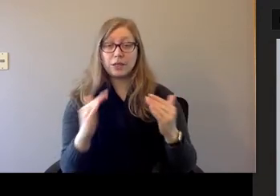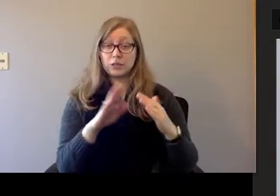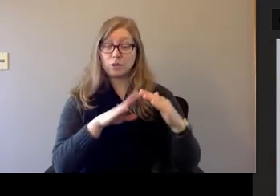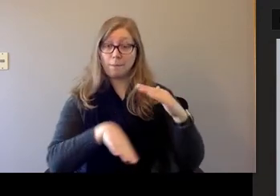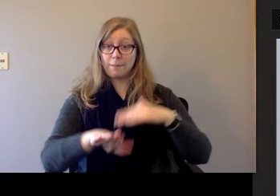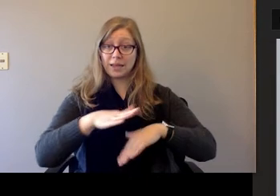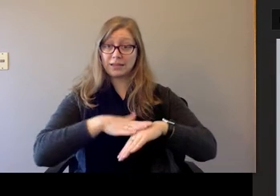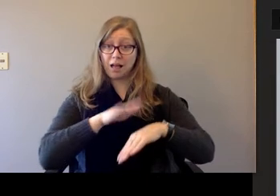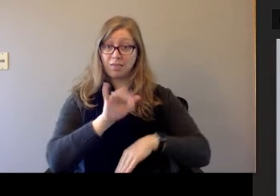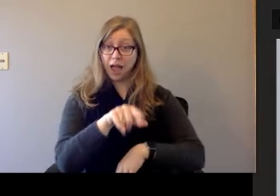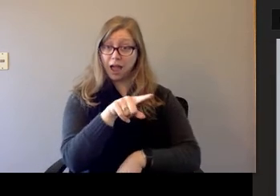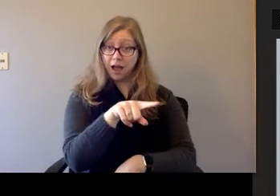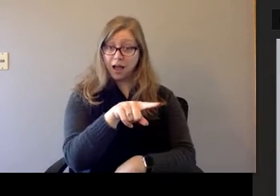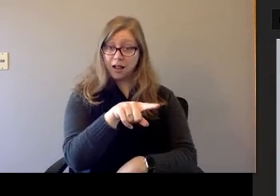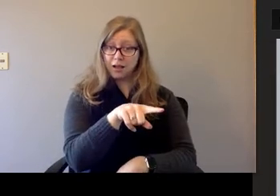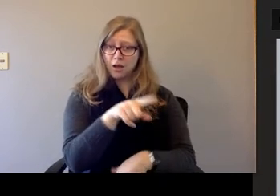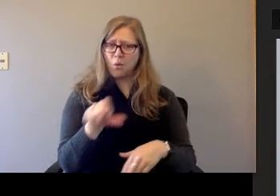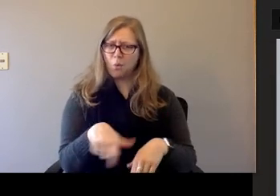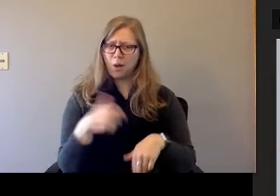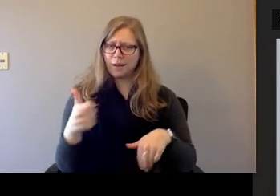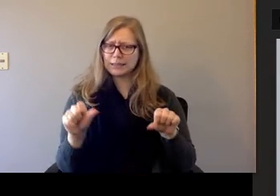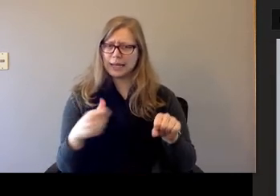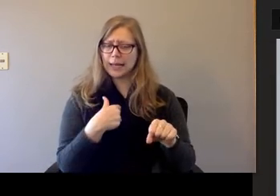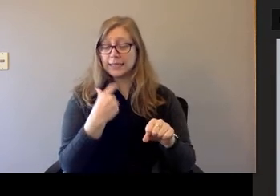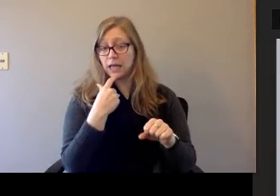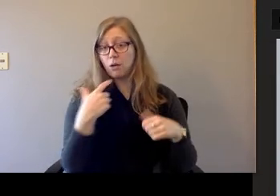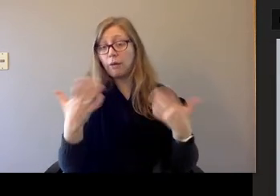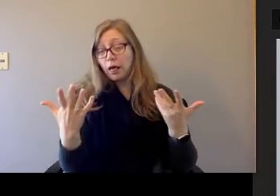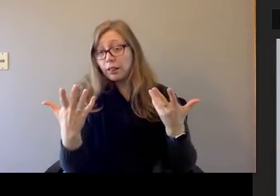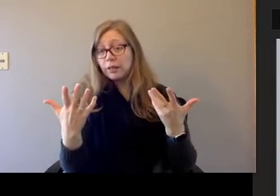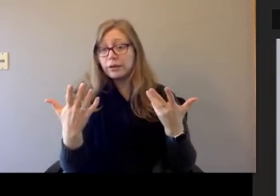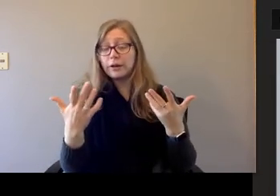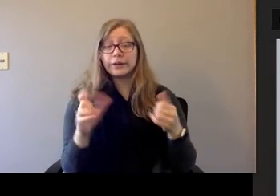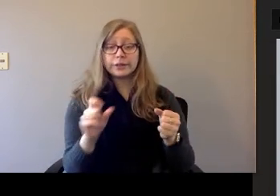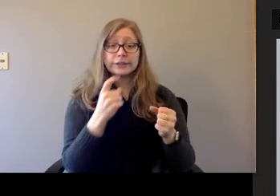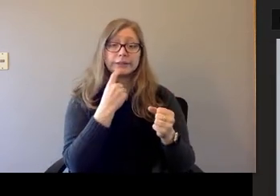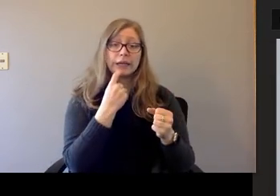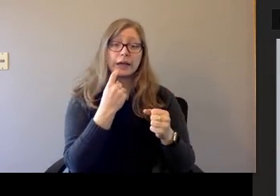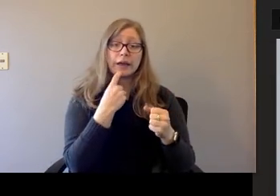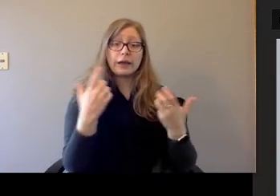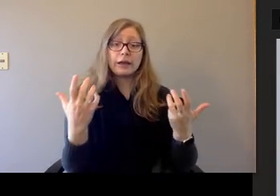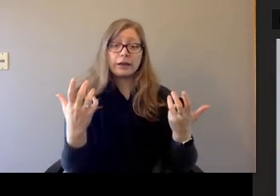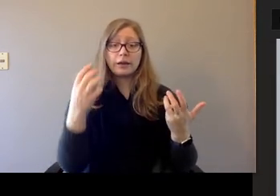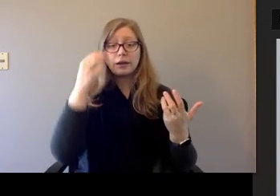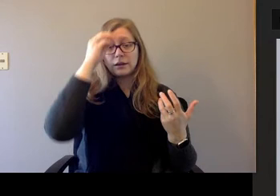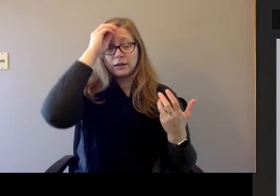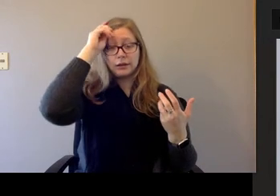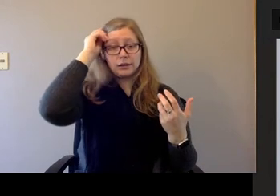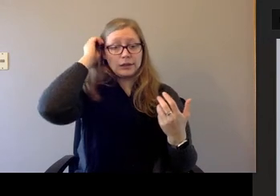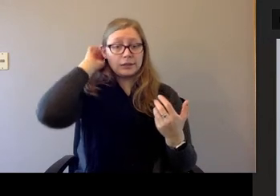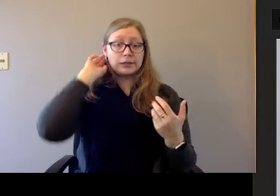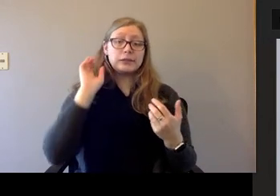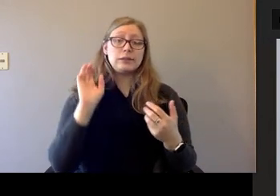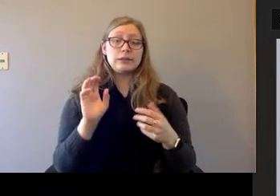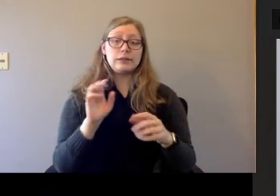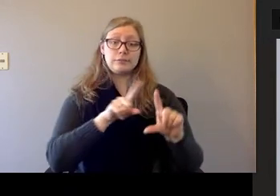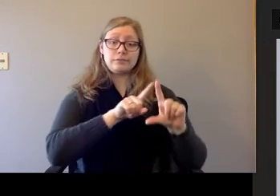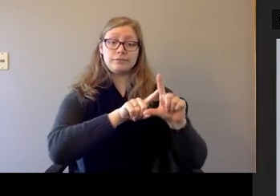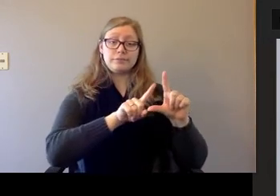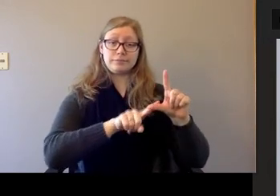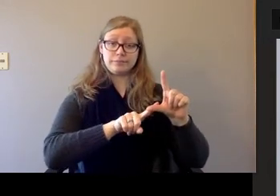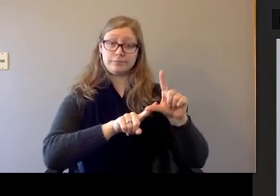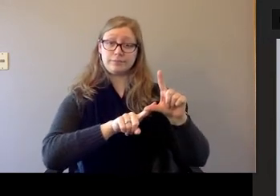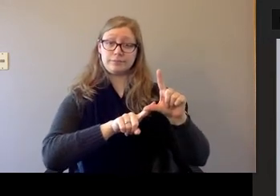this, okay, what else can I say? Well, I can say that angle